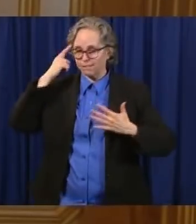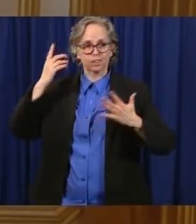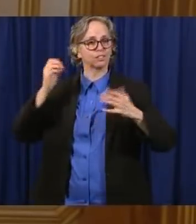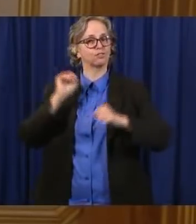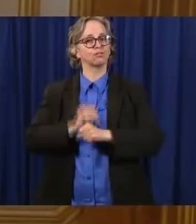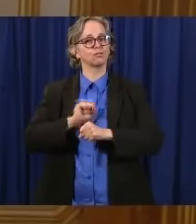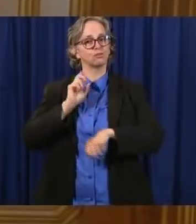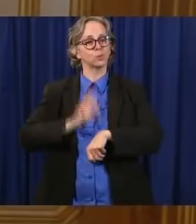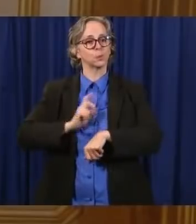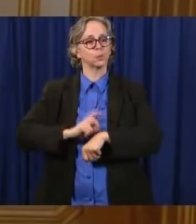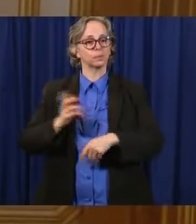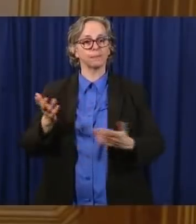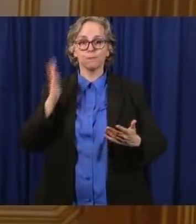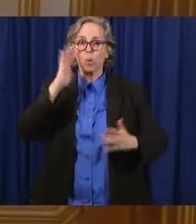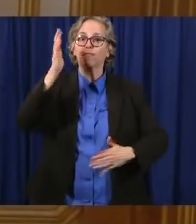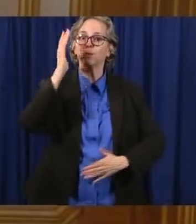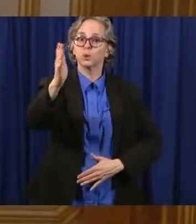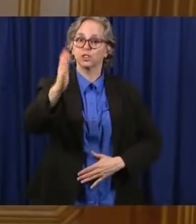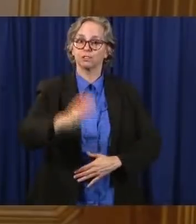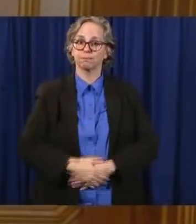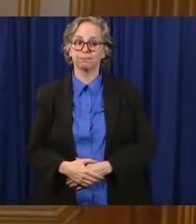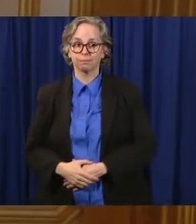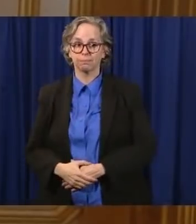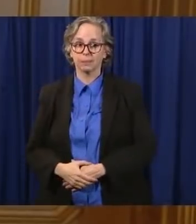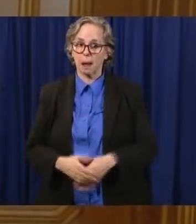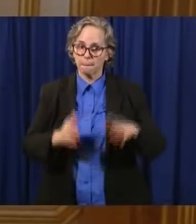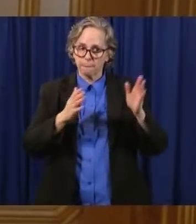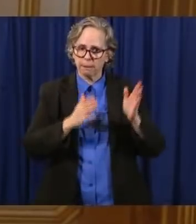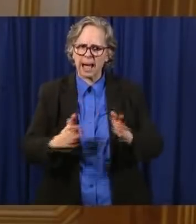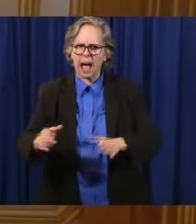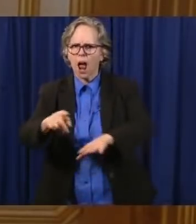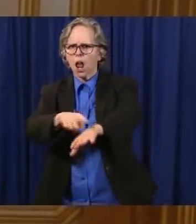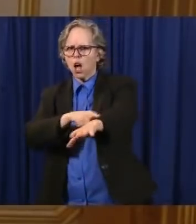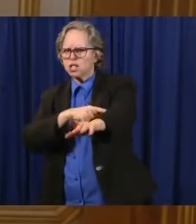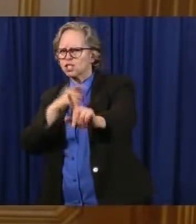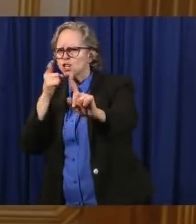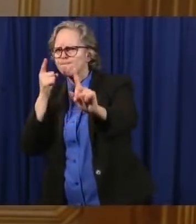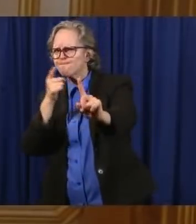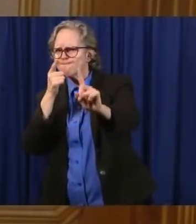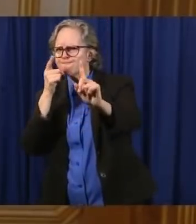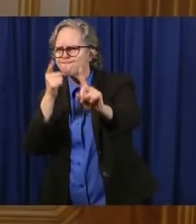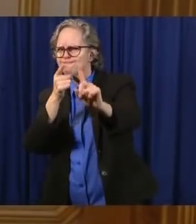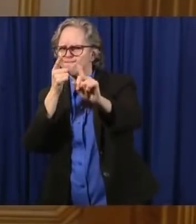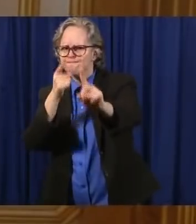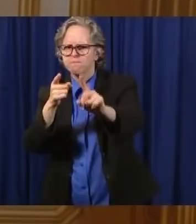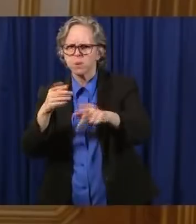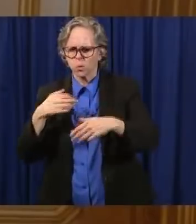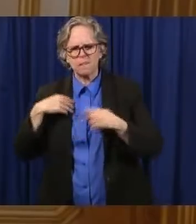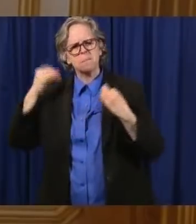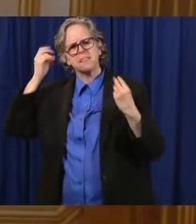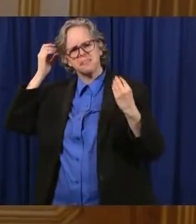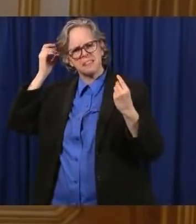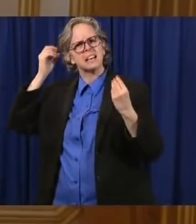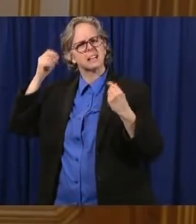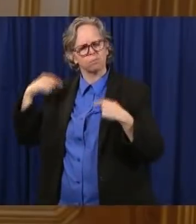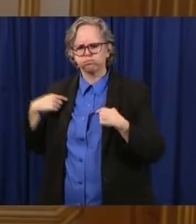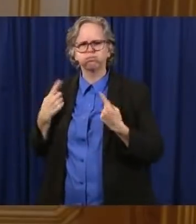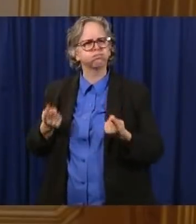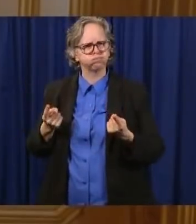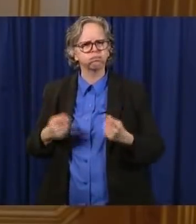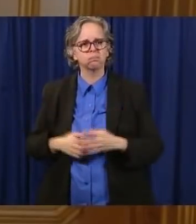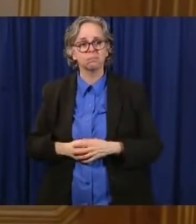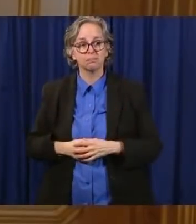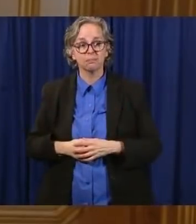road. So we've been thinking for some time about how do we get out of this and where we go. We put a business